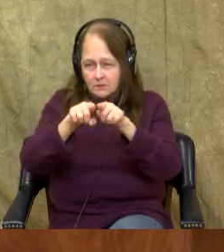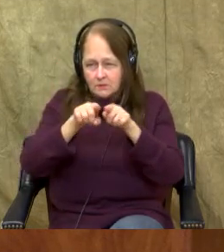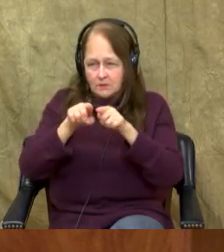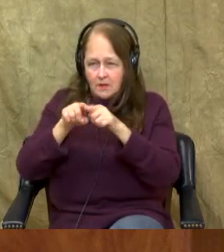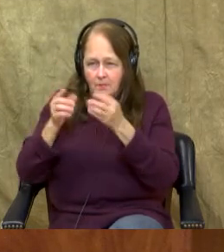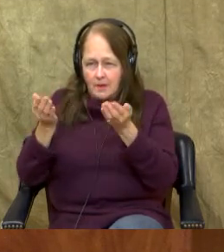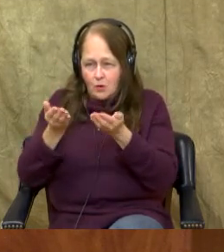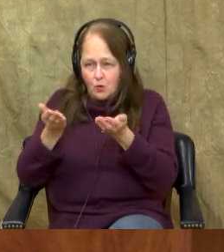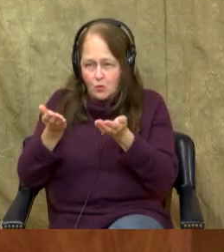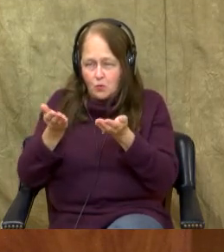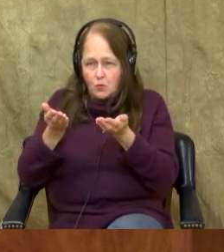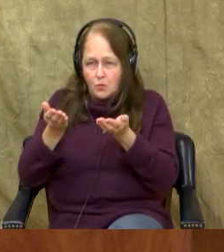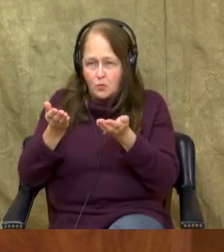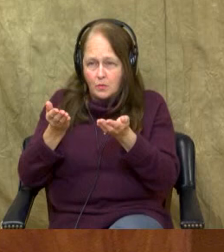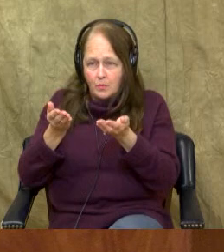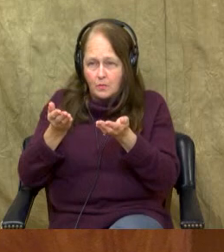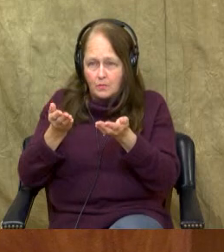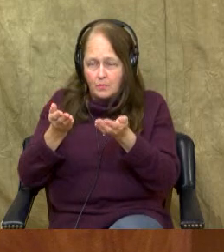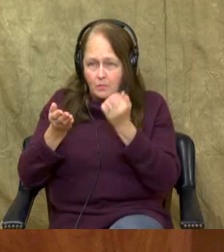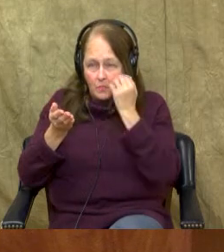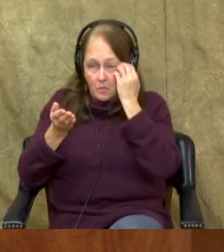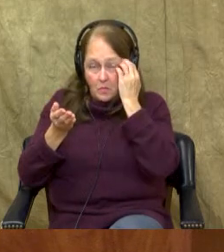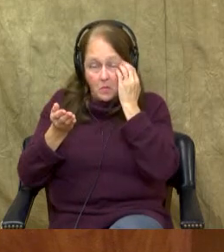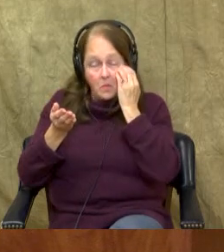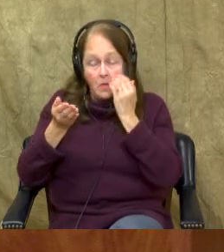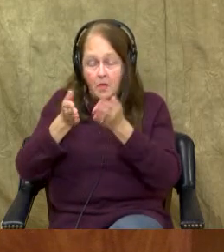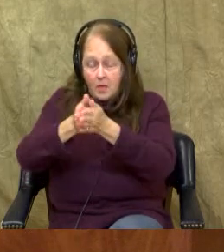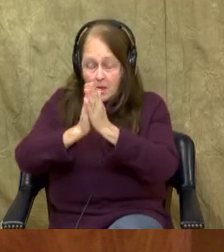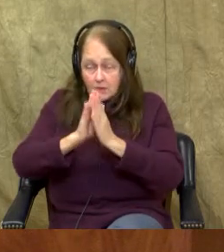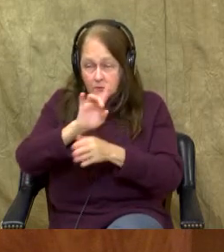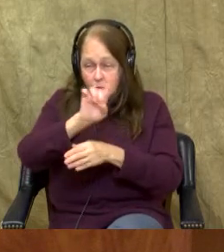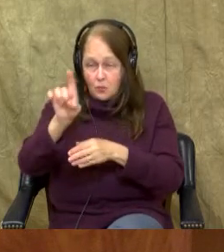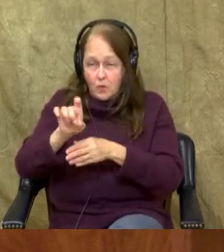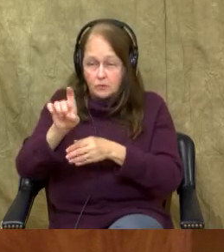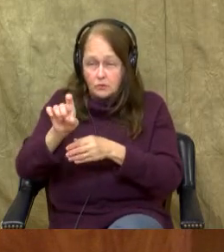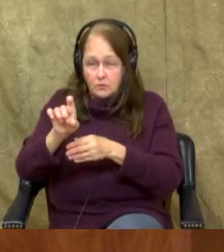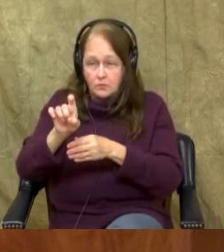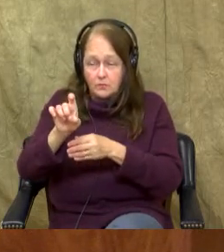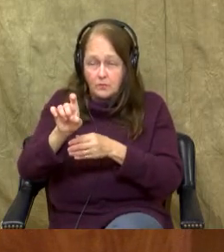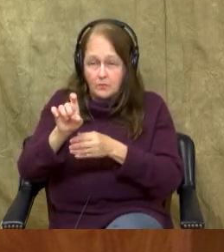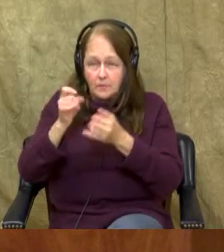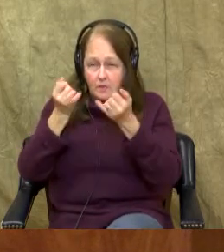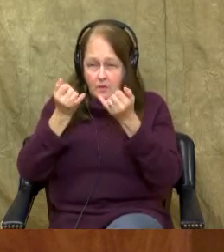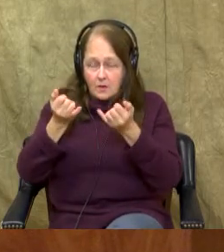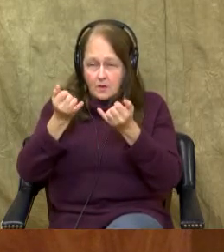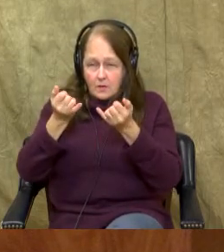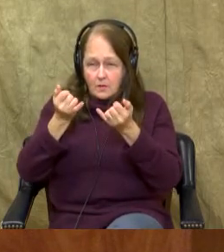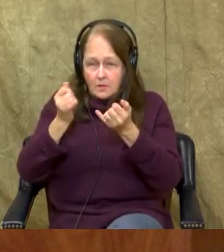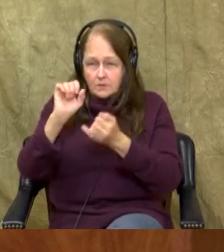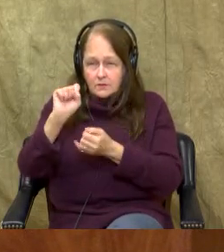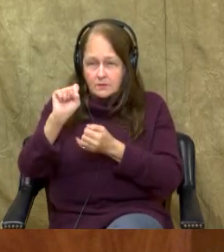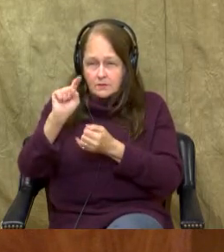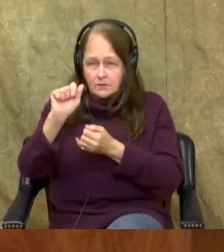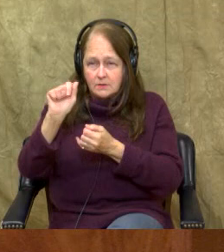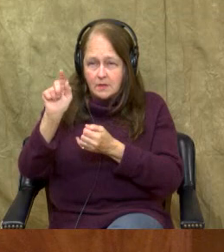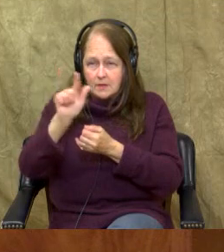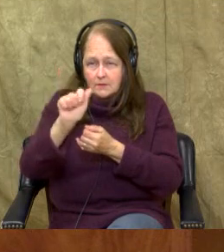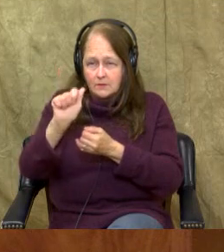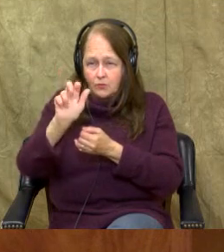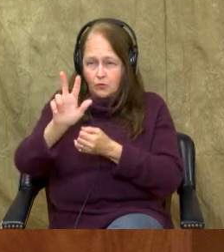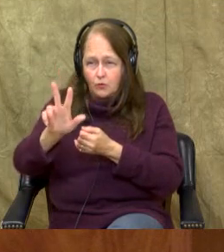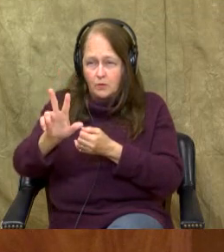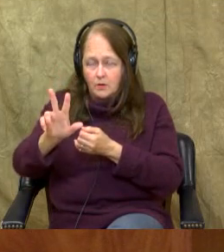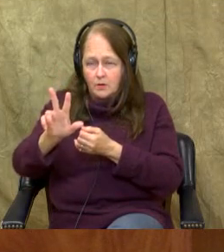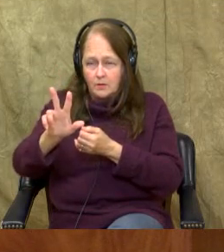still asking, we're asking questions. Now, stanza 3 is a much